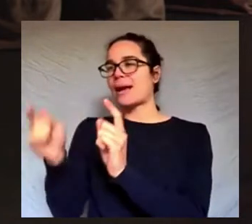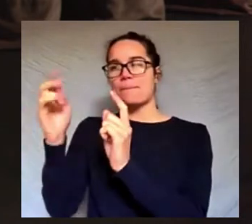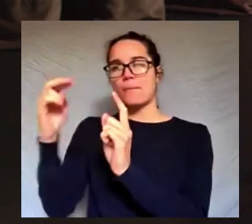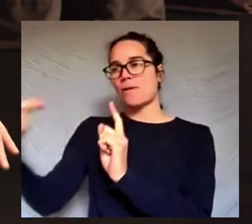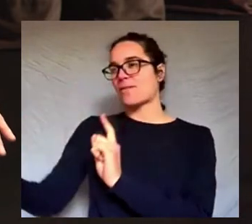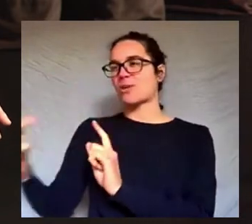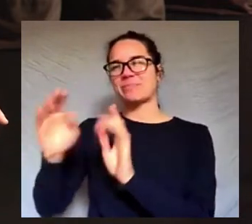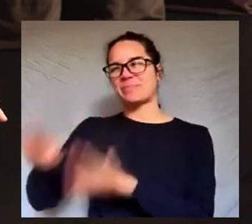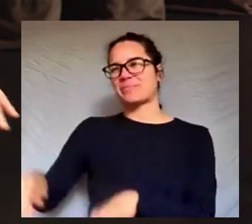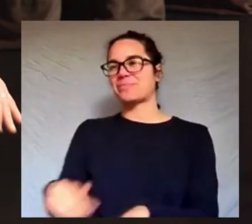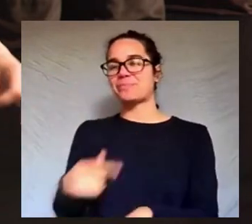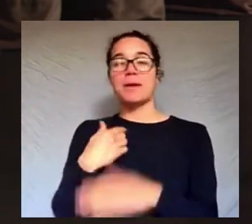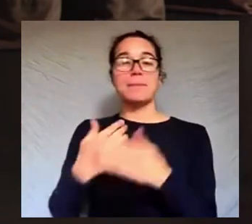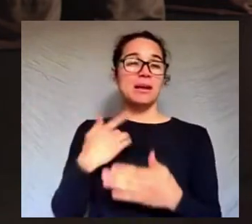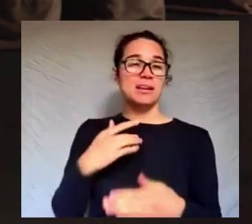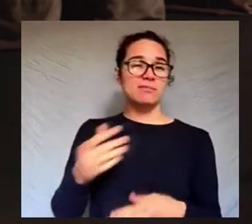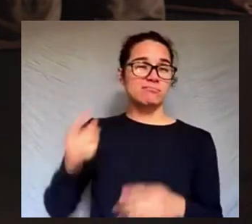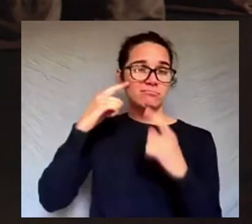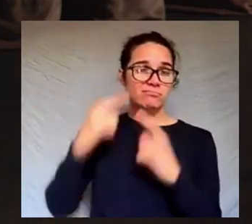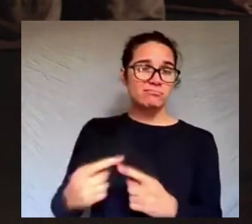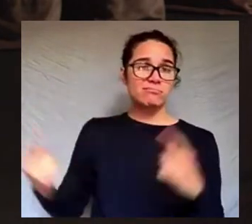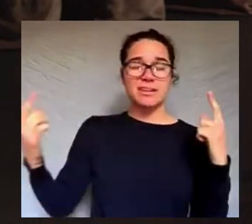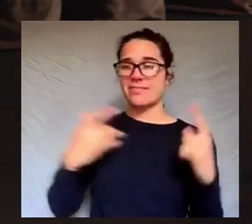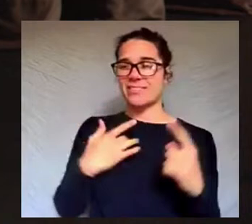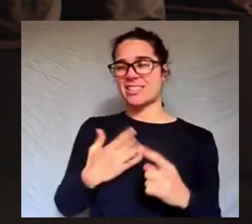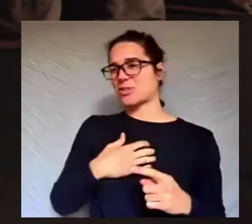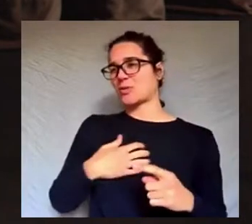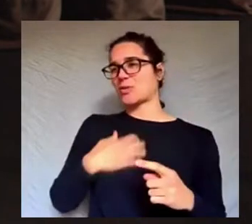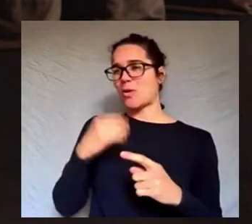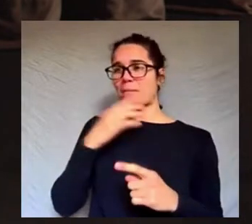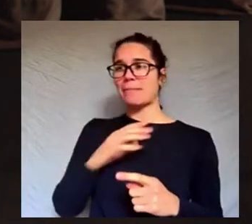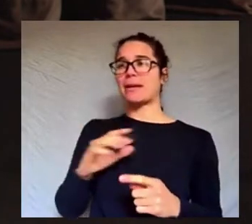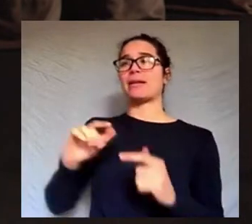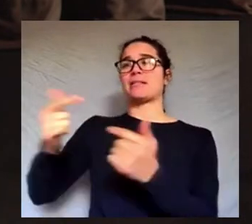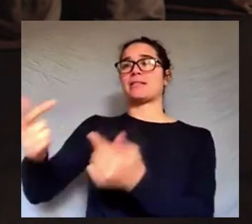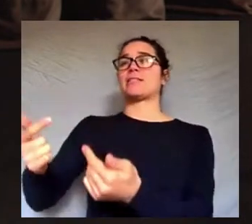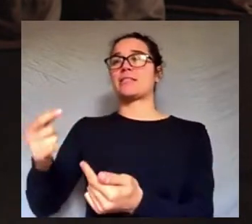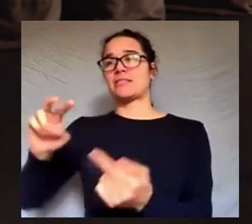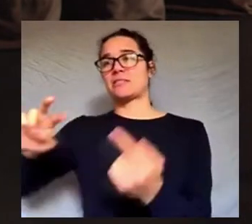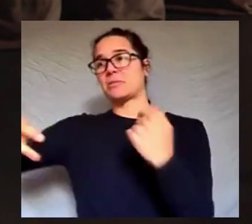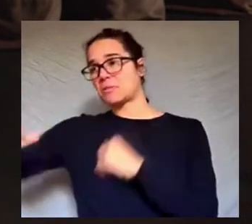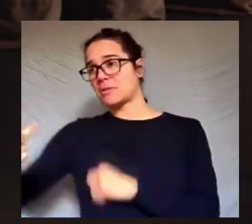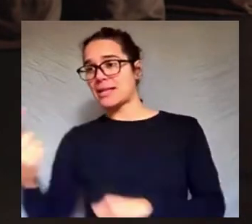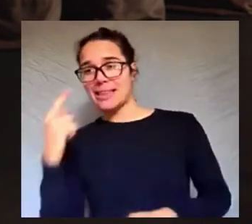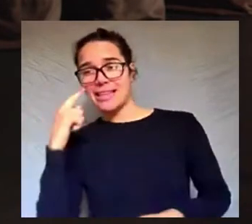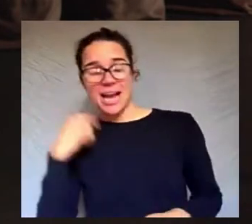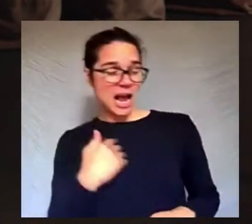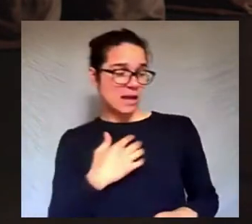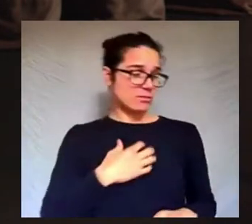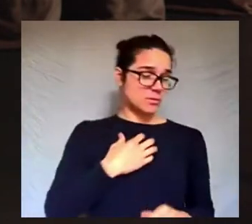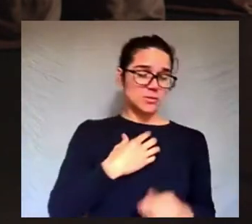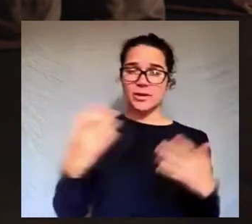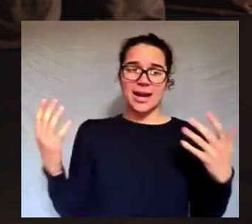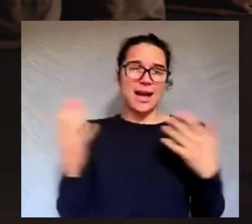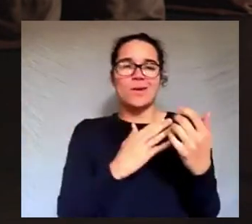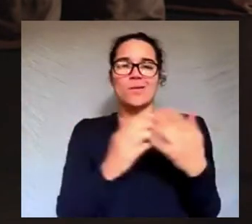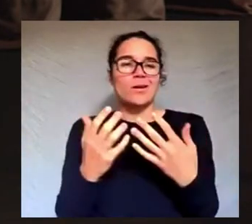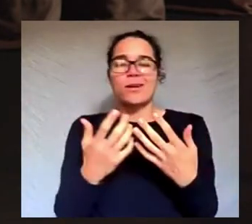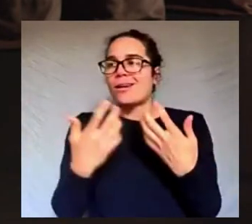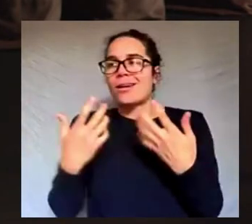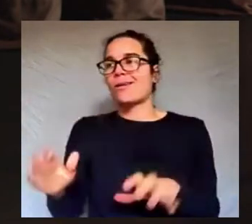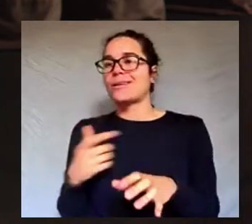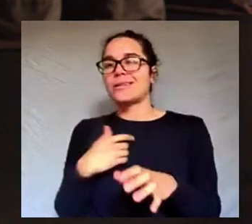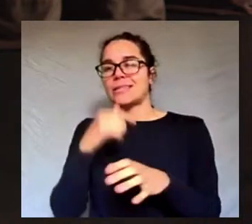because I find it repugnant or because I think they find me repugnant, and I don't want to have to deal with that discomfort. But you don't have the luxury